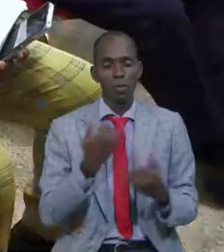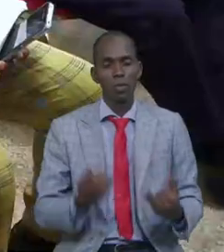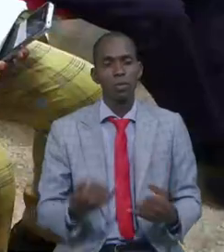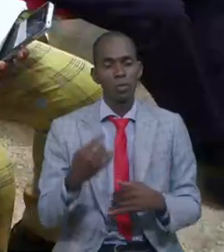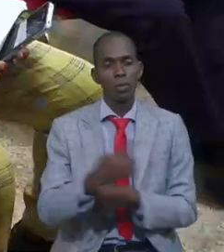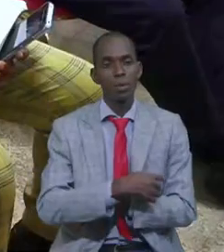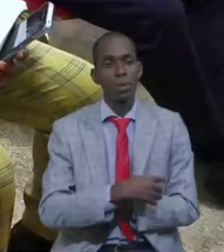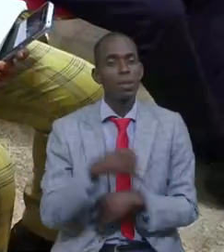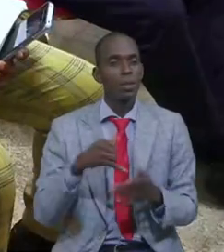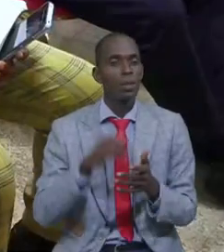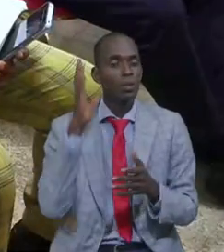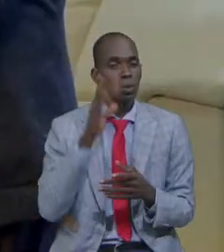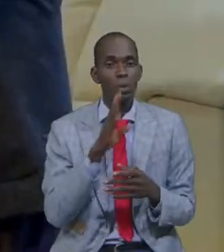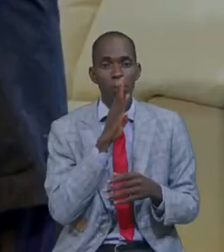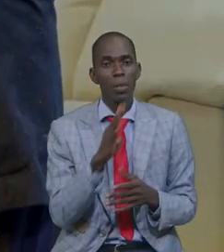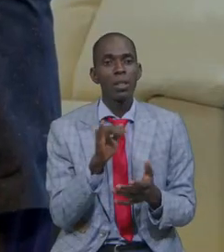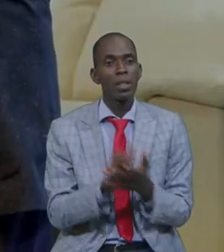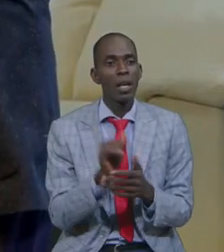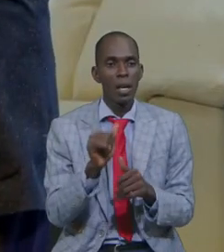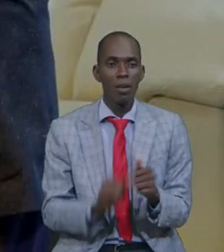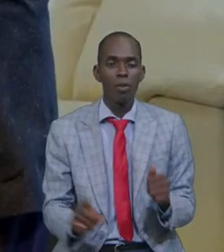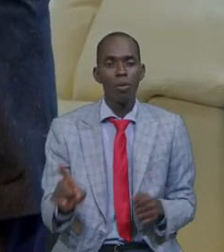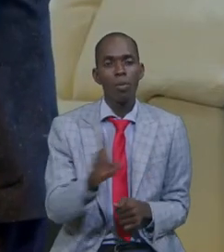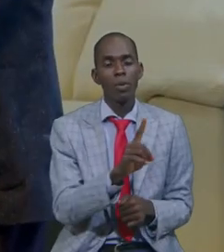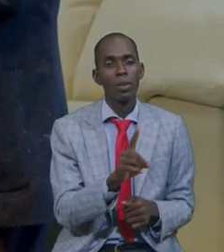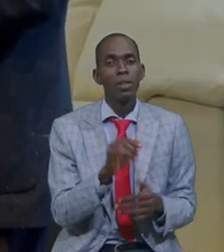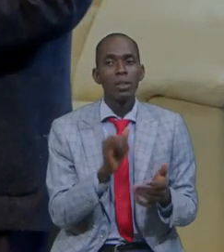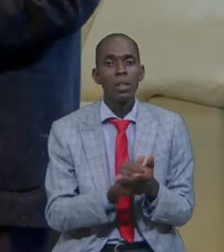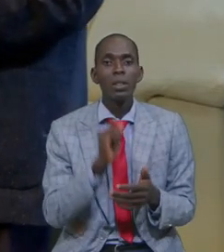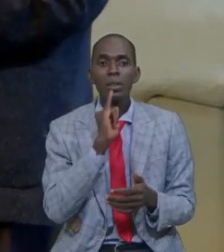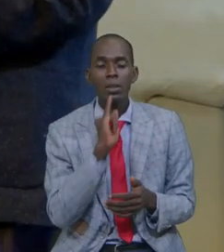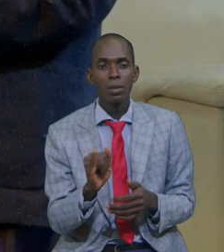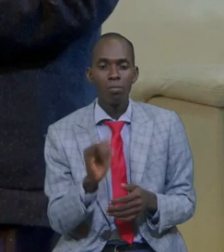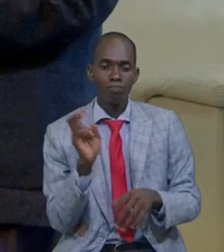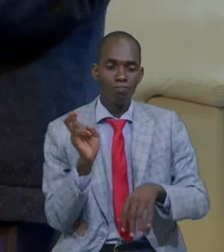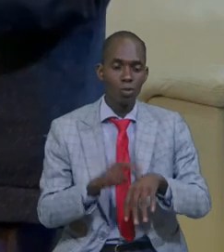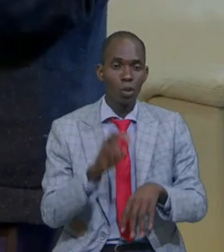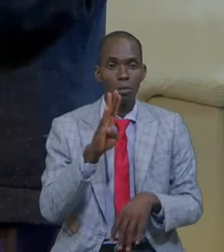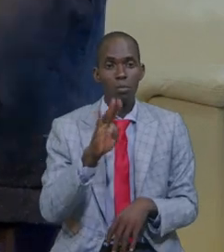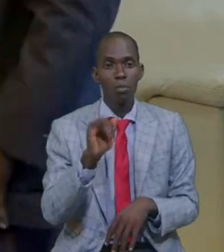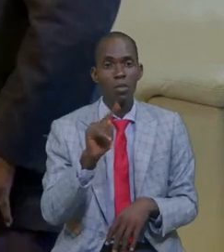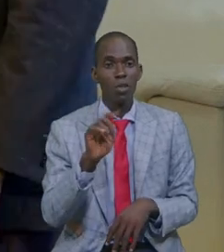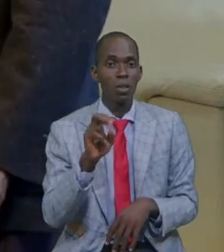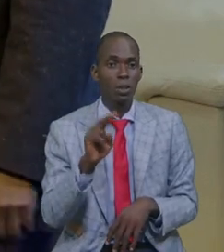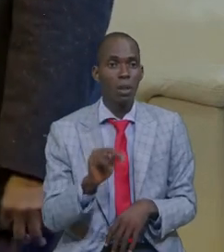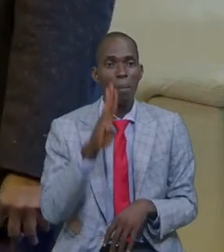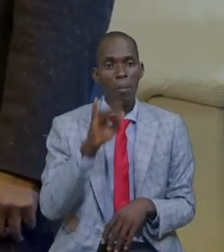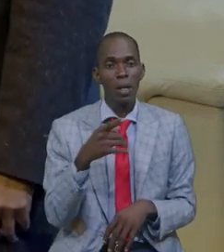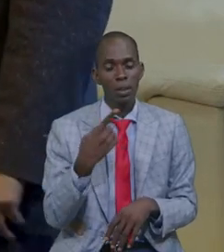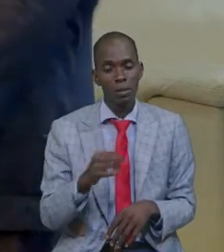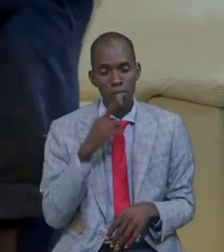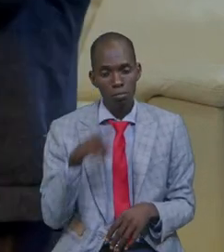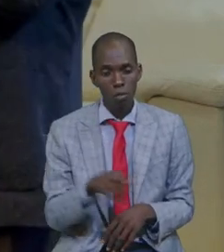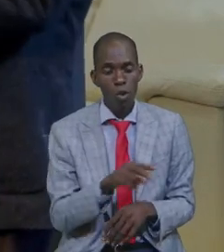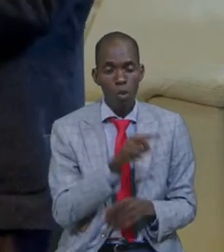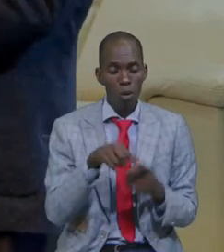pass that everyone that is beaten, when he looketh upon